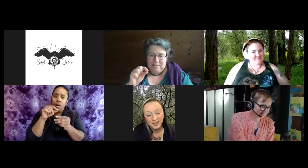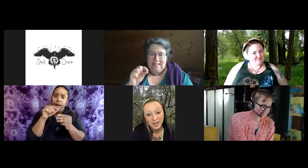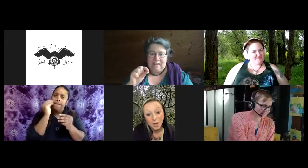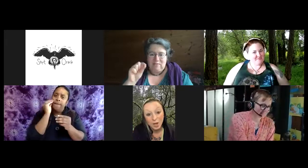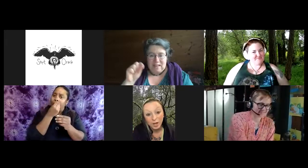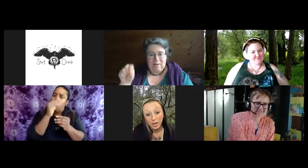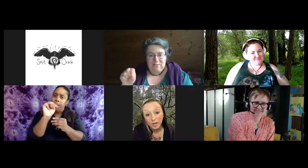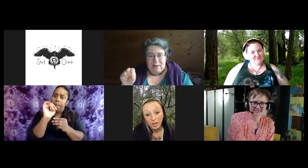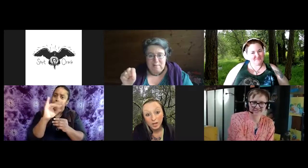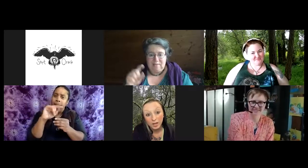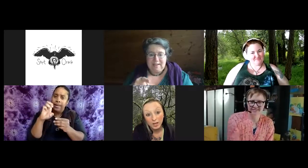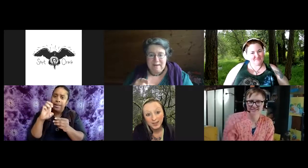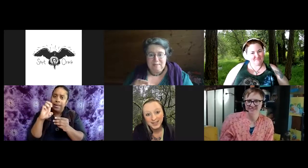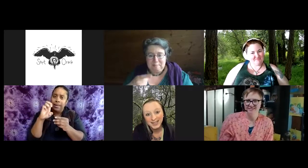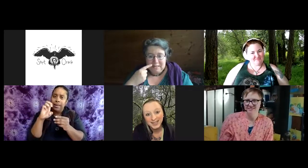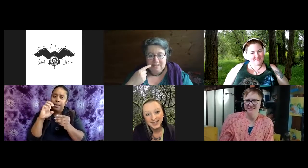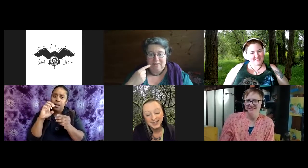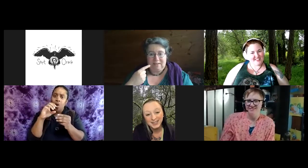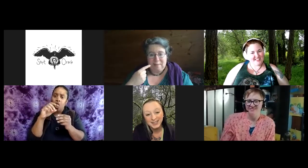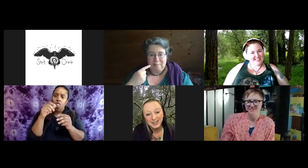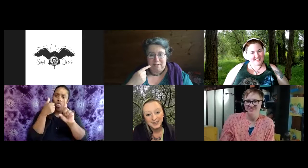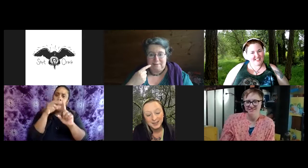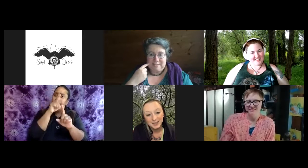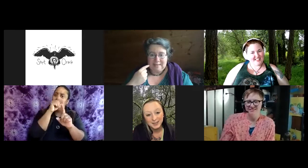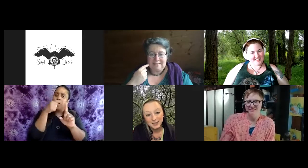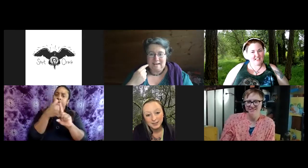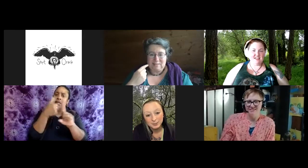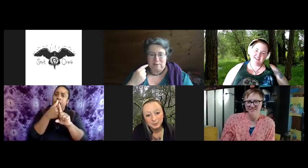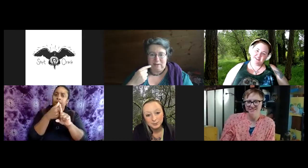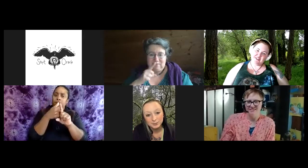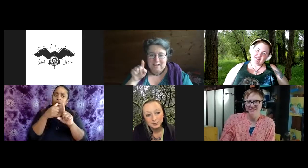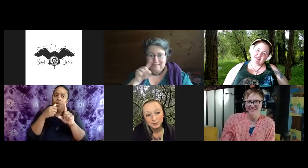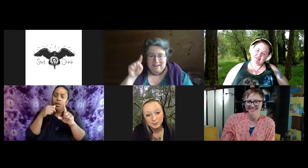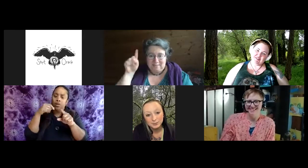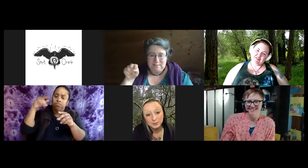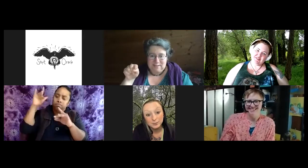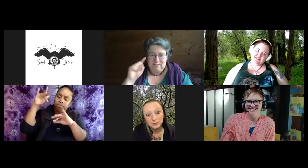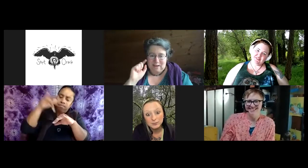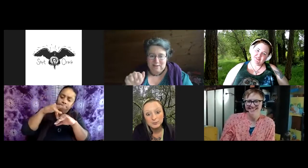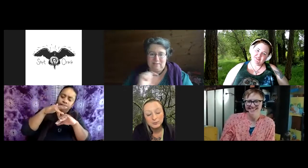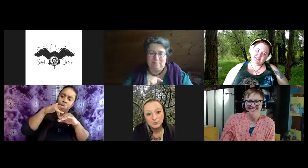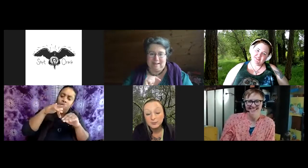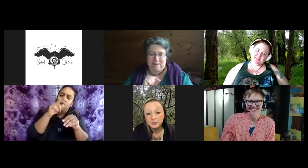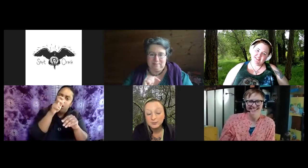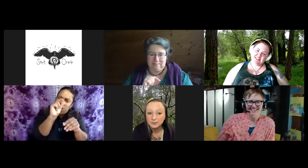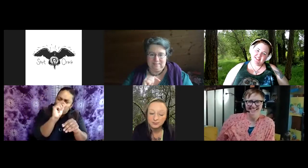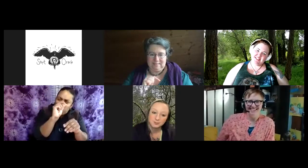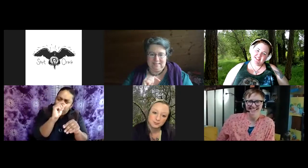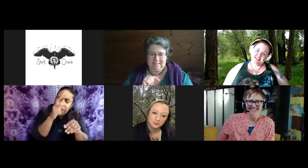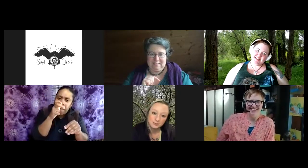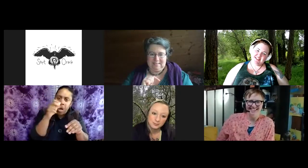flowers, that get from flower to flower by running up the bill of a hummingbird, sitting in its nostril while it flies around, goes to another flower, and they run back out.